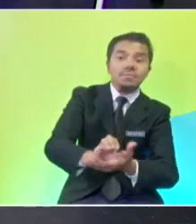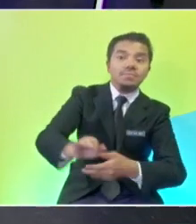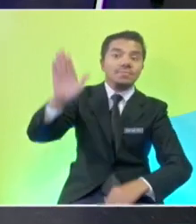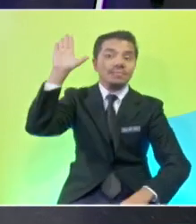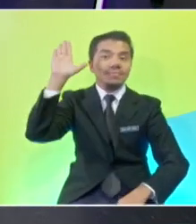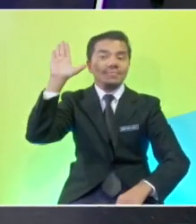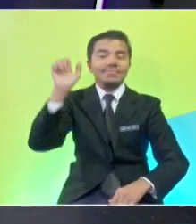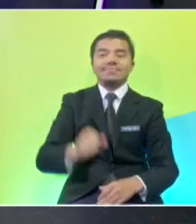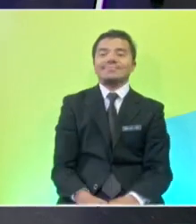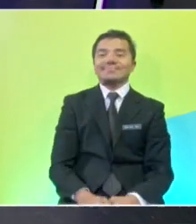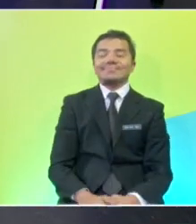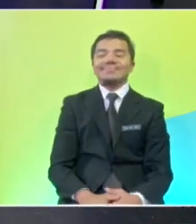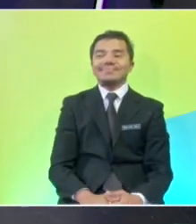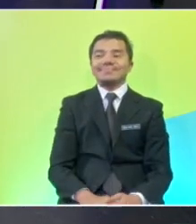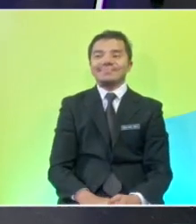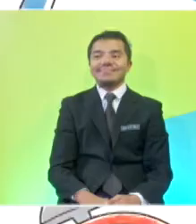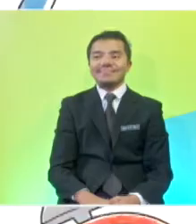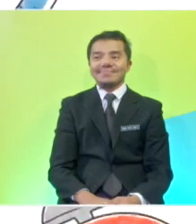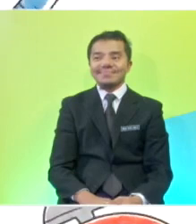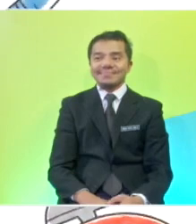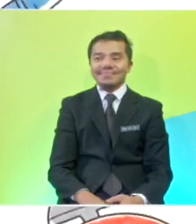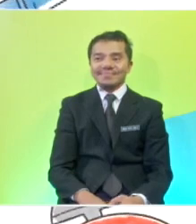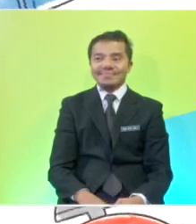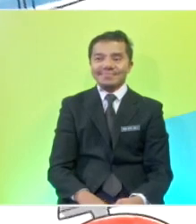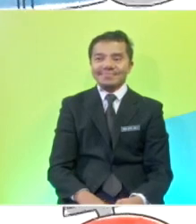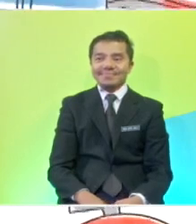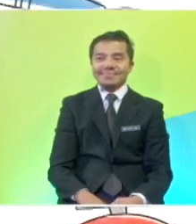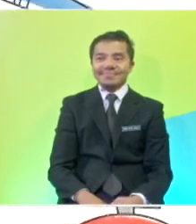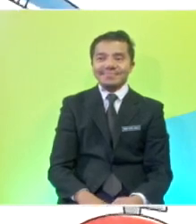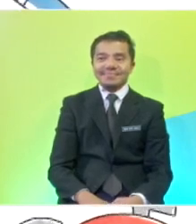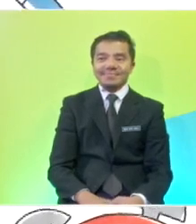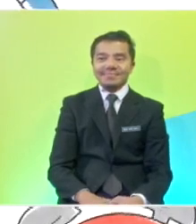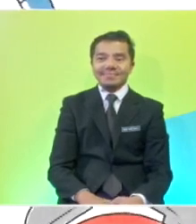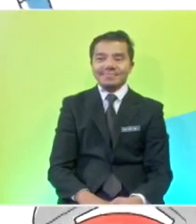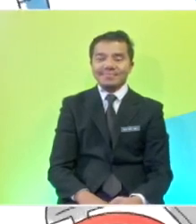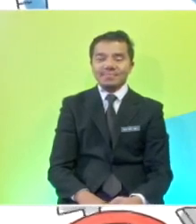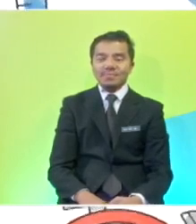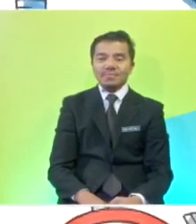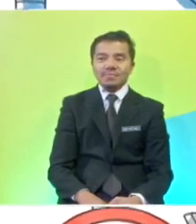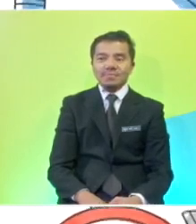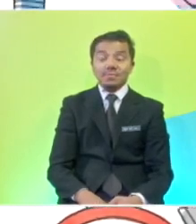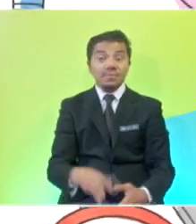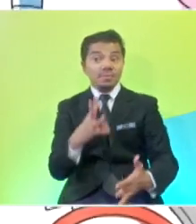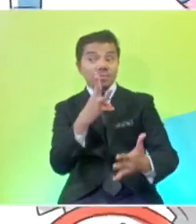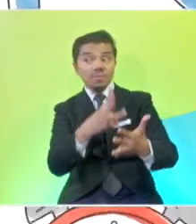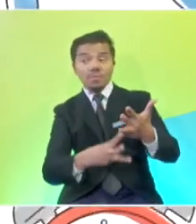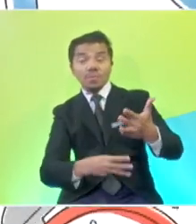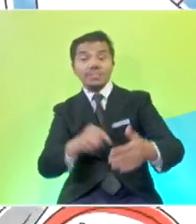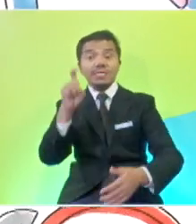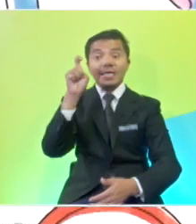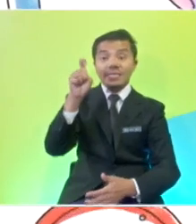hand. Yeah, yoga first. Okay, go ahead, Yoga. Yoga, yes, yoga. What is X there?